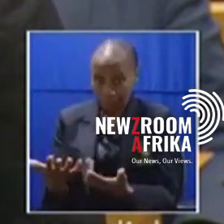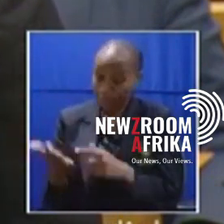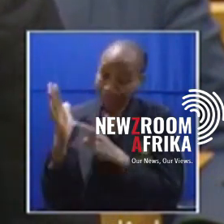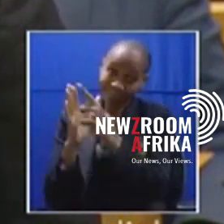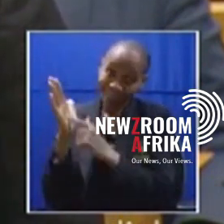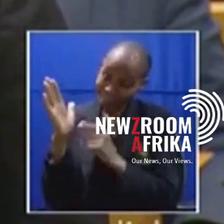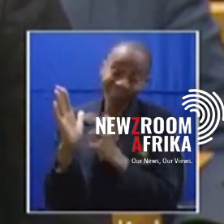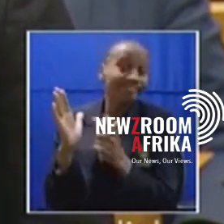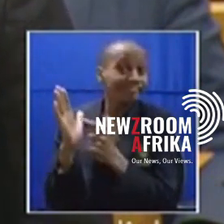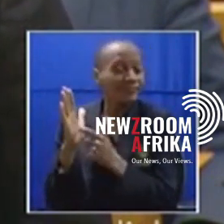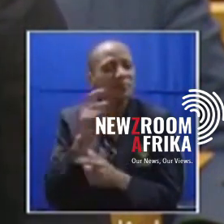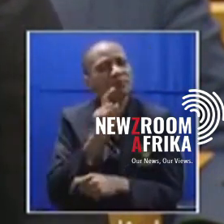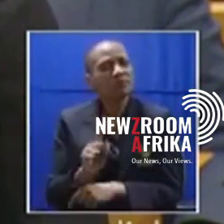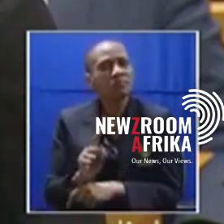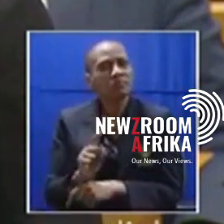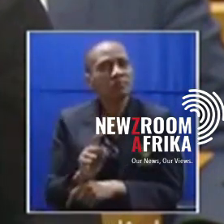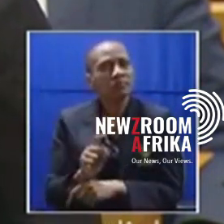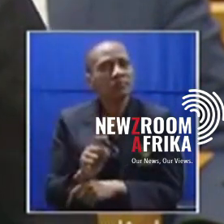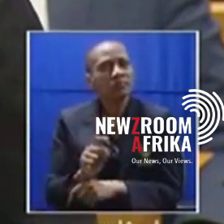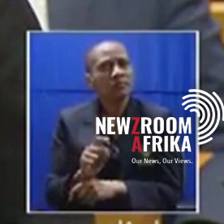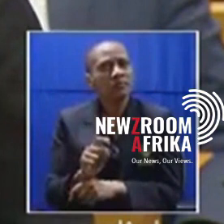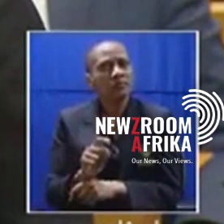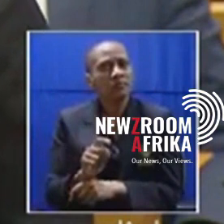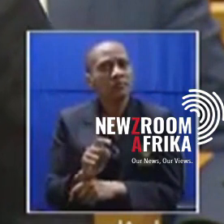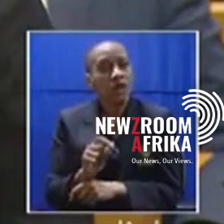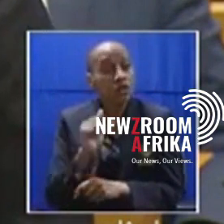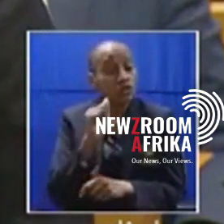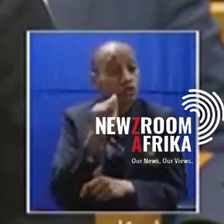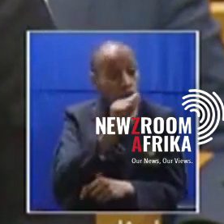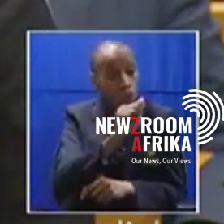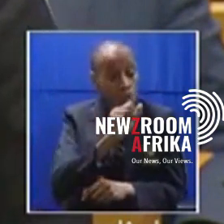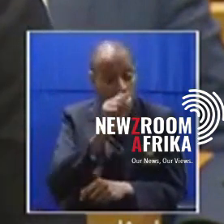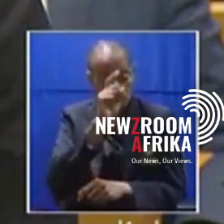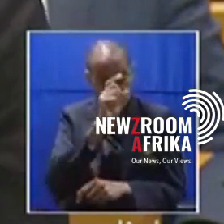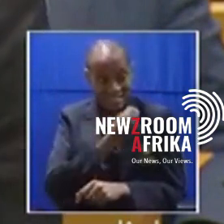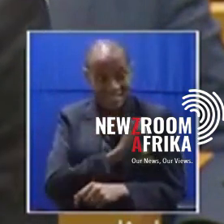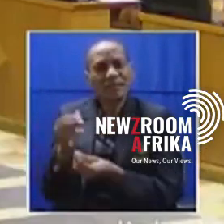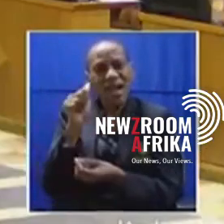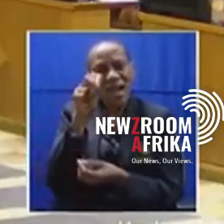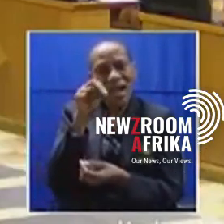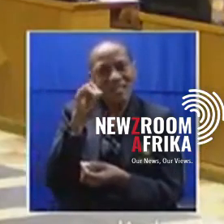was allegedly put for your son, Andile Ramaphosa.